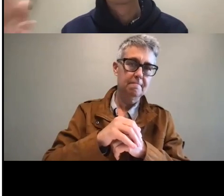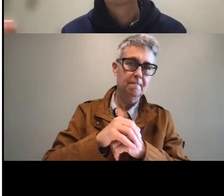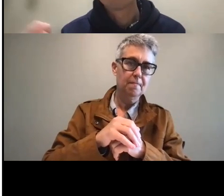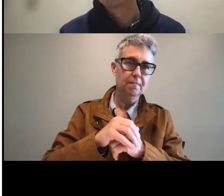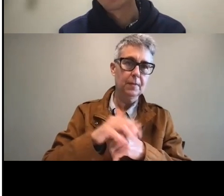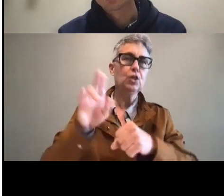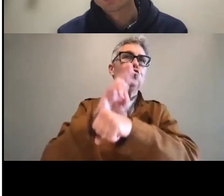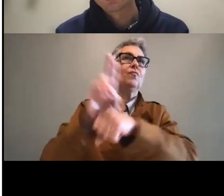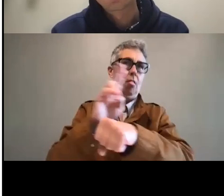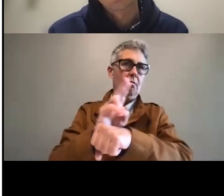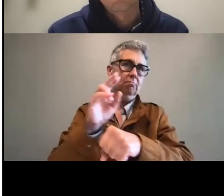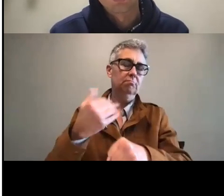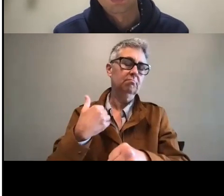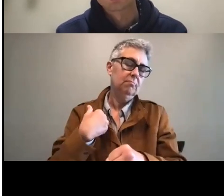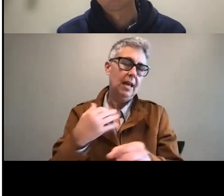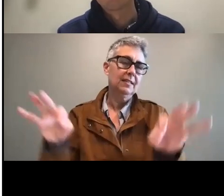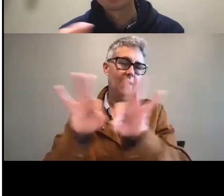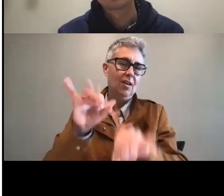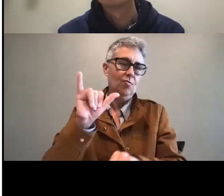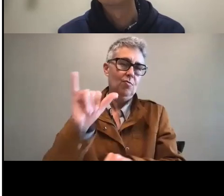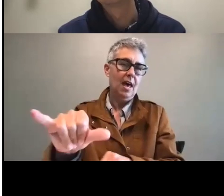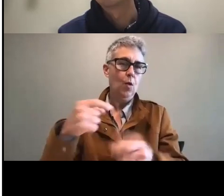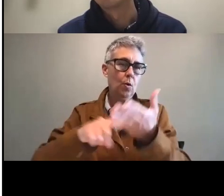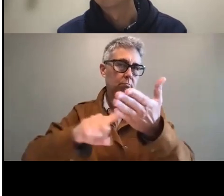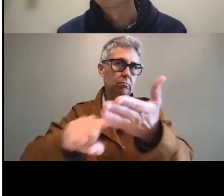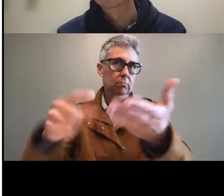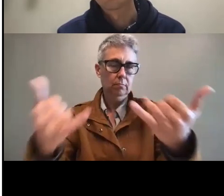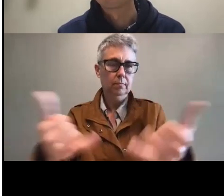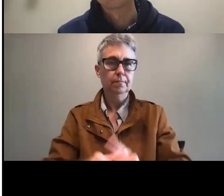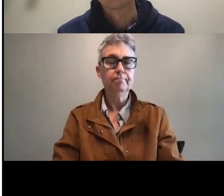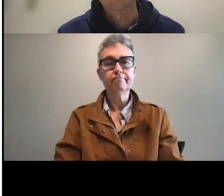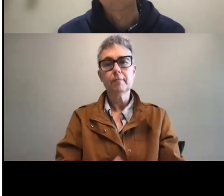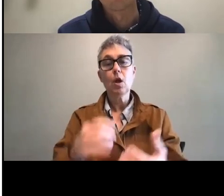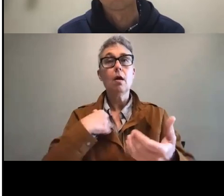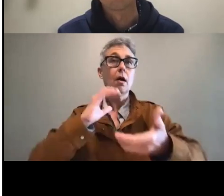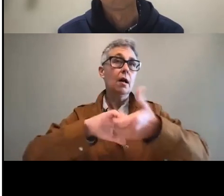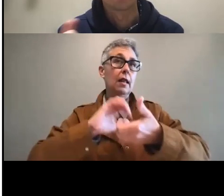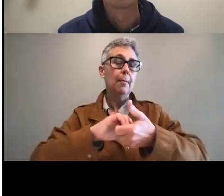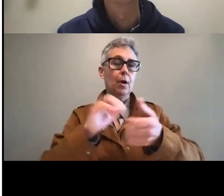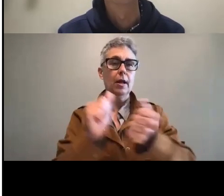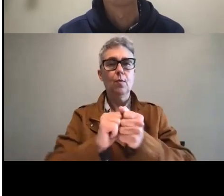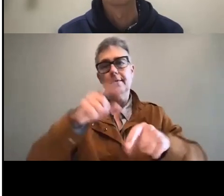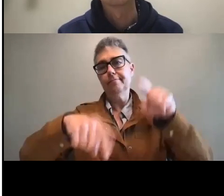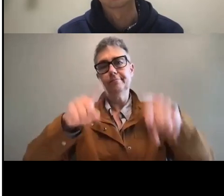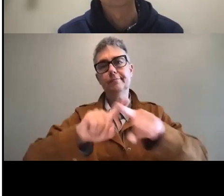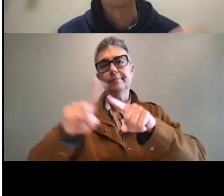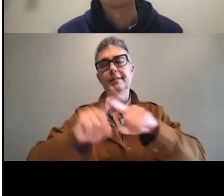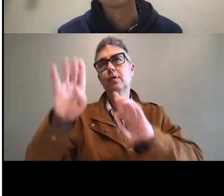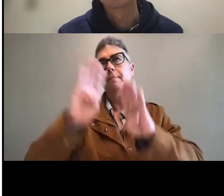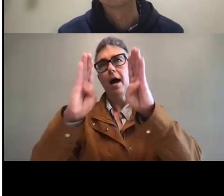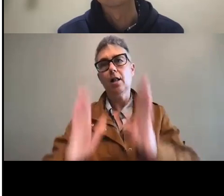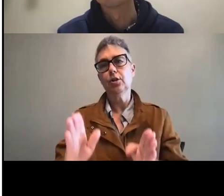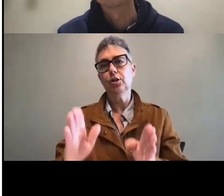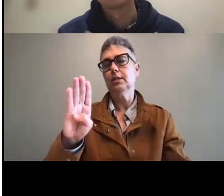is a useful formulation that we are exploring, and we are collaborating with a variety of biologists at